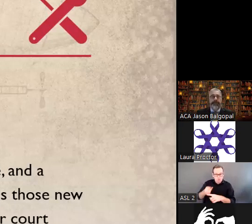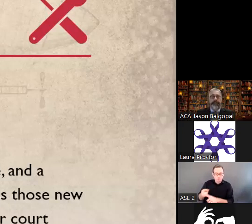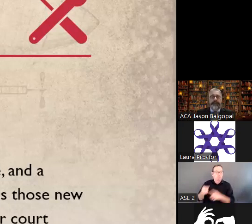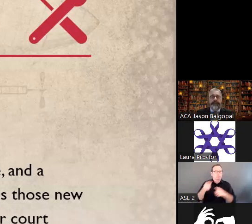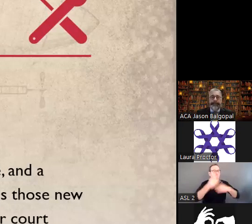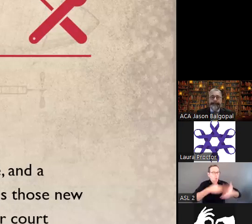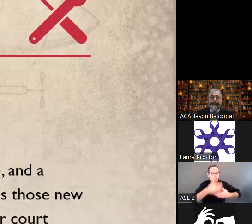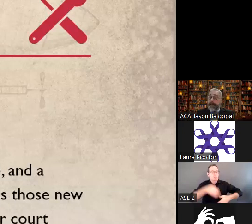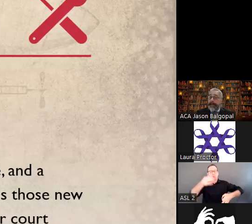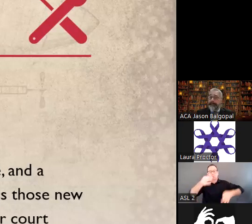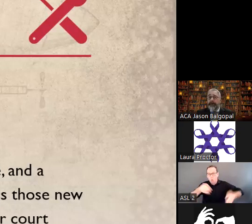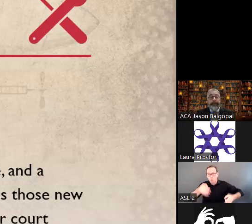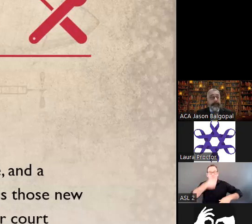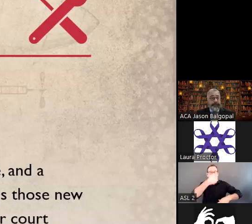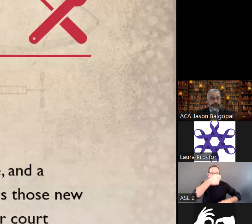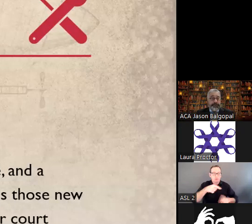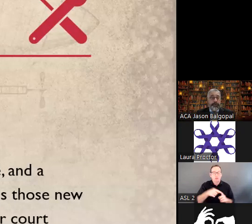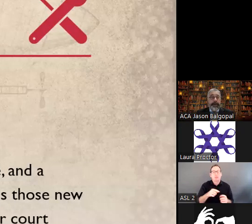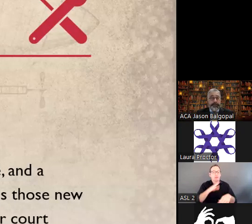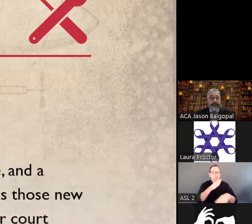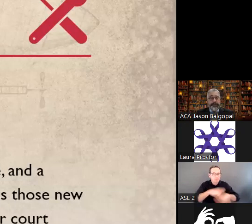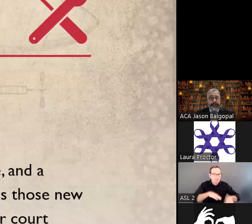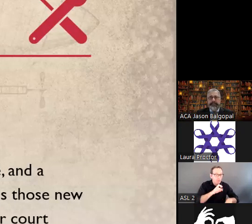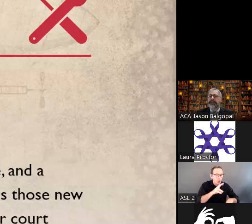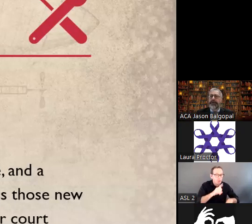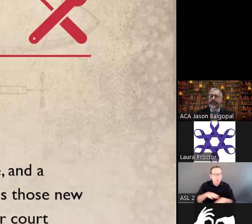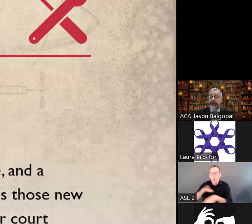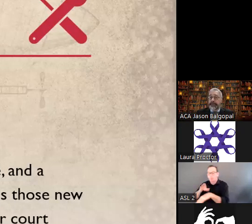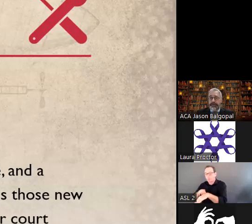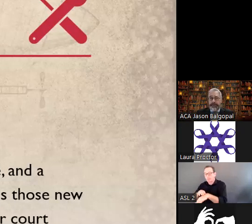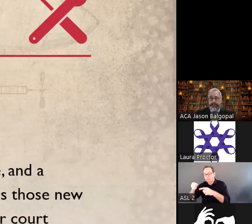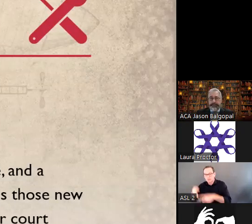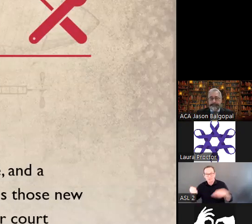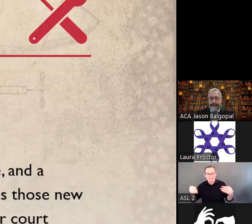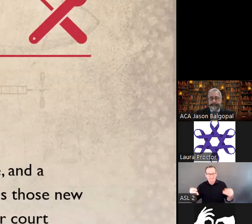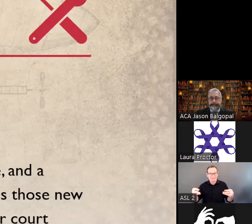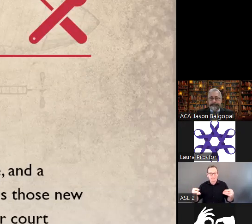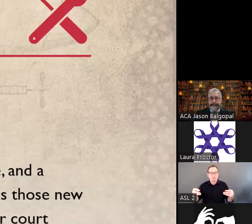for their trial, they have an obligation to show why they should be released. It's called a reverse onus.